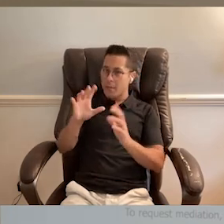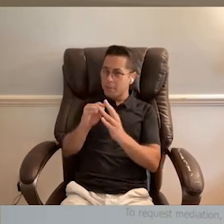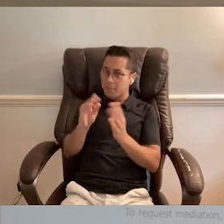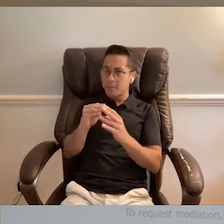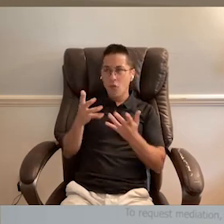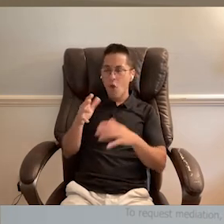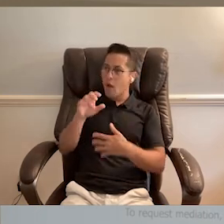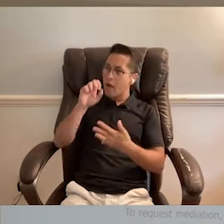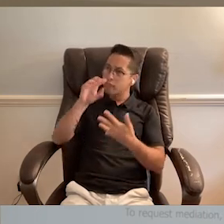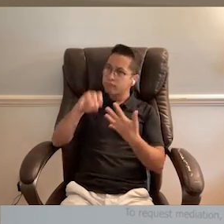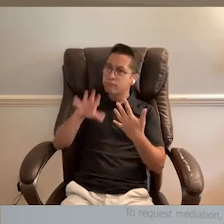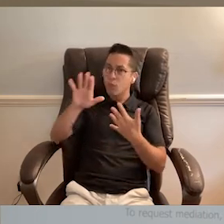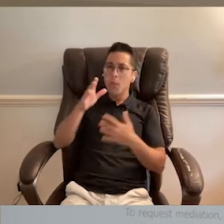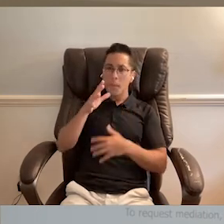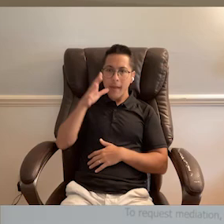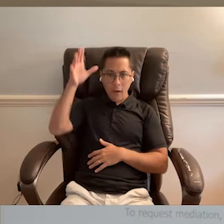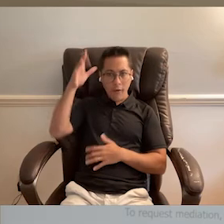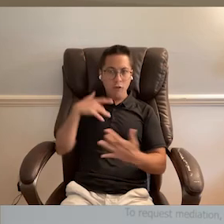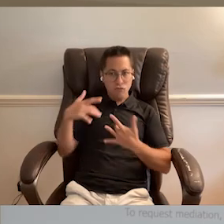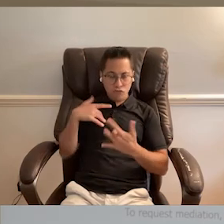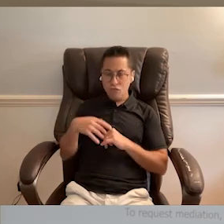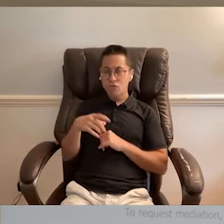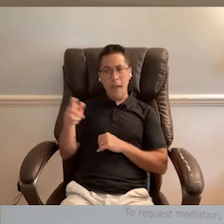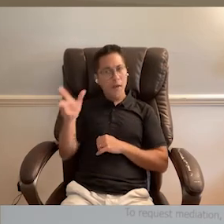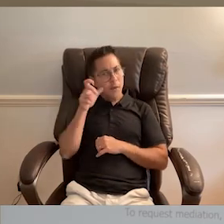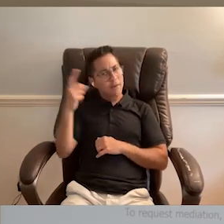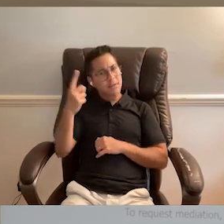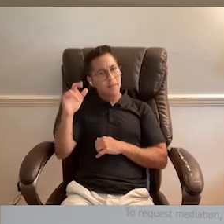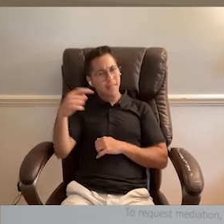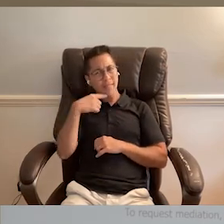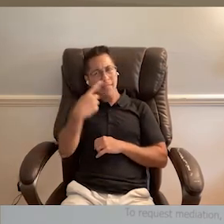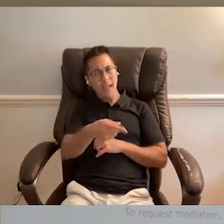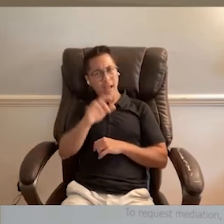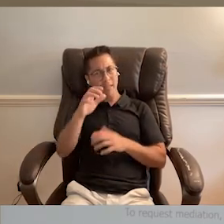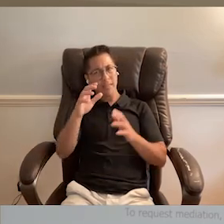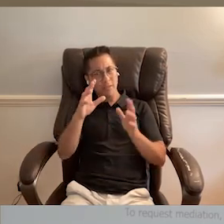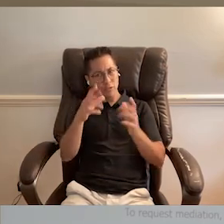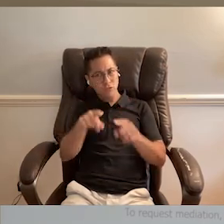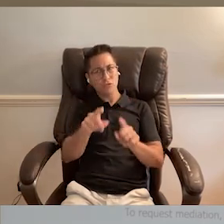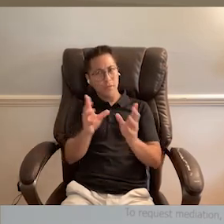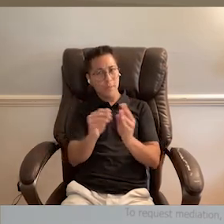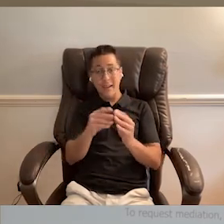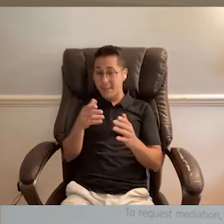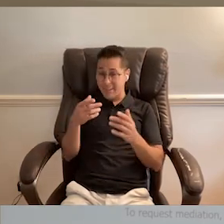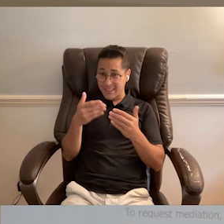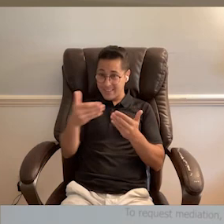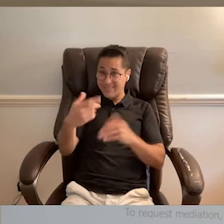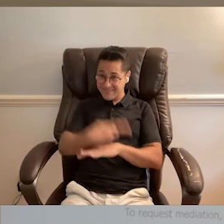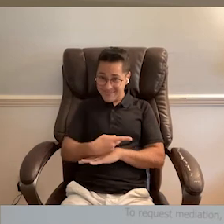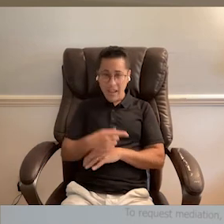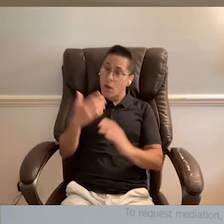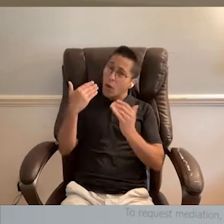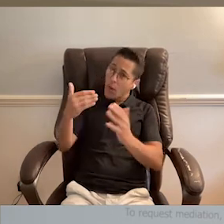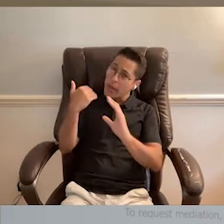parent concerns and you hear something like that at the IEP meeting, you can, the day after the IEP meeting, email them and say, I'd